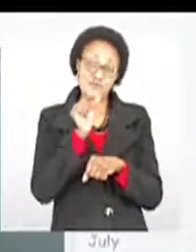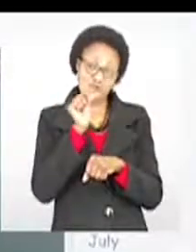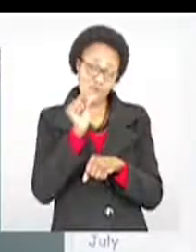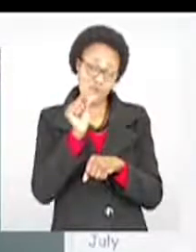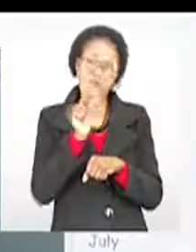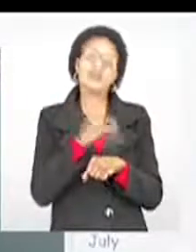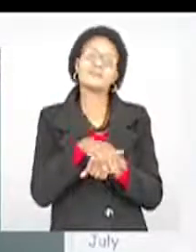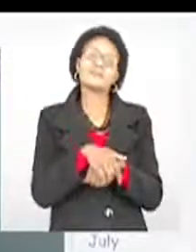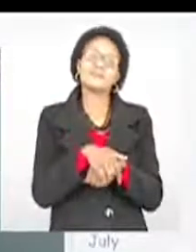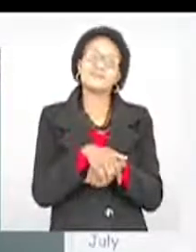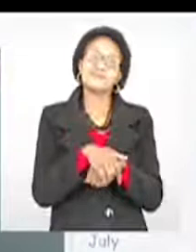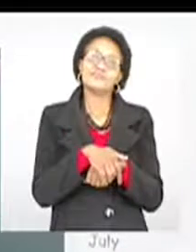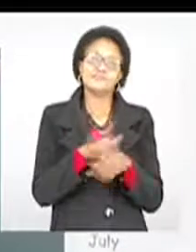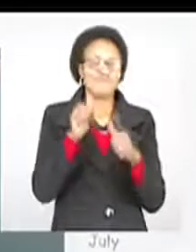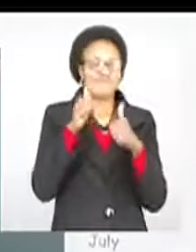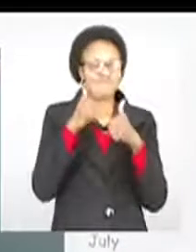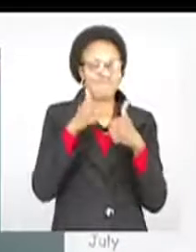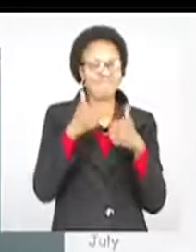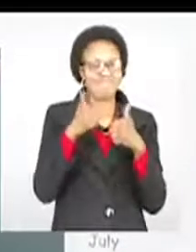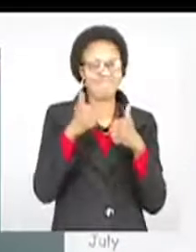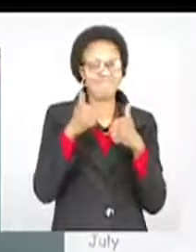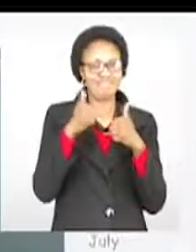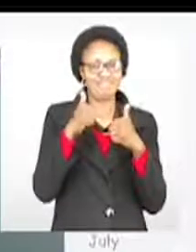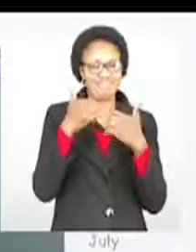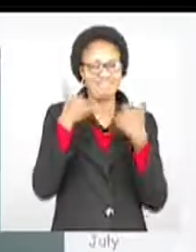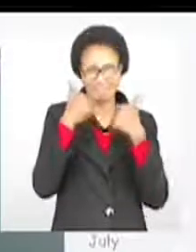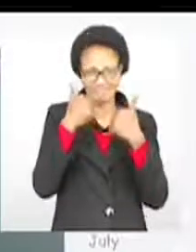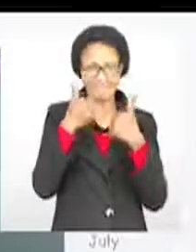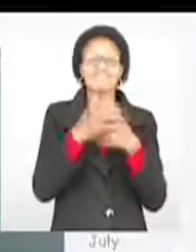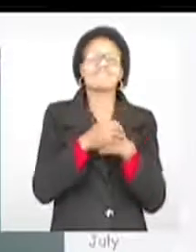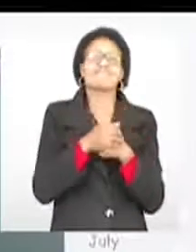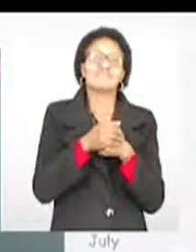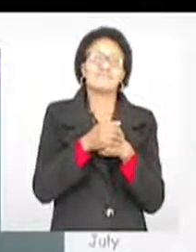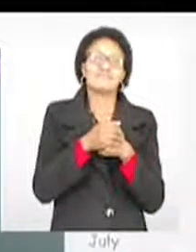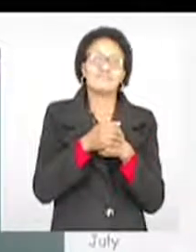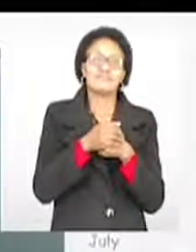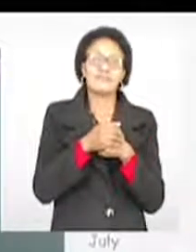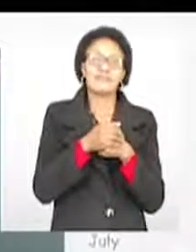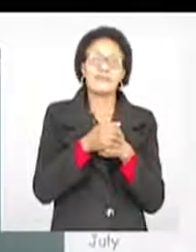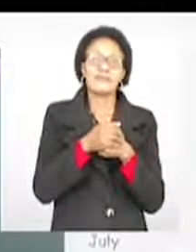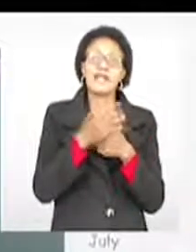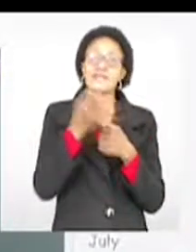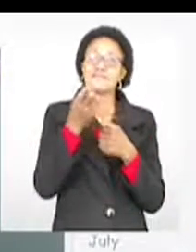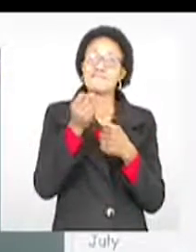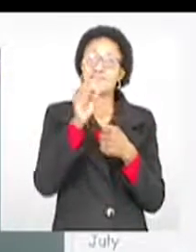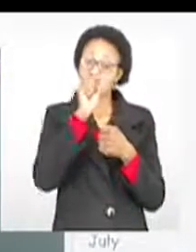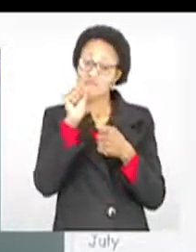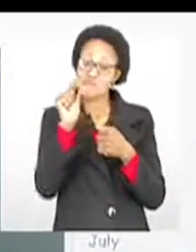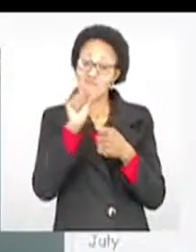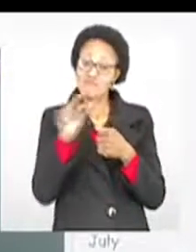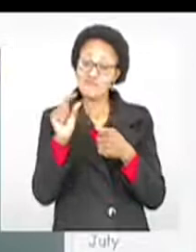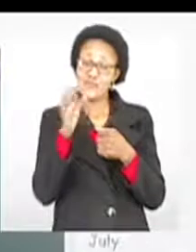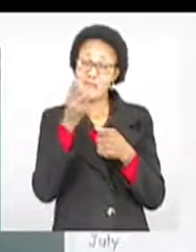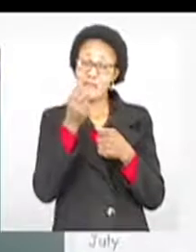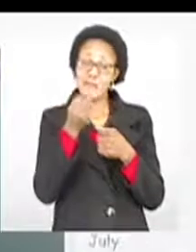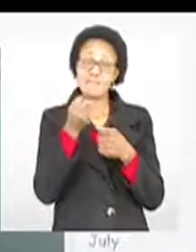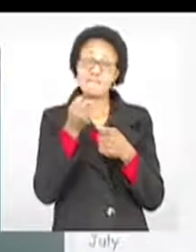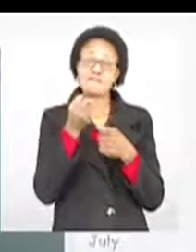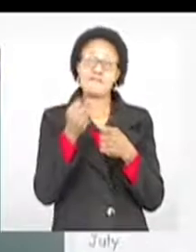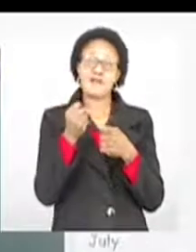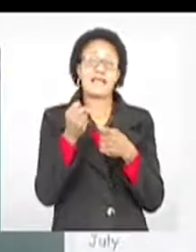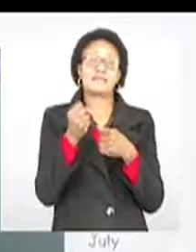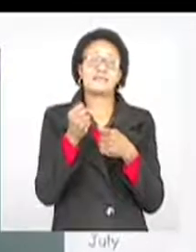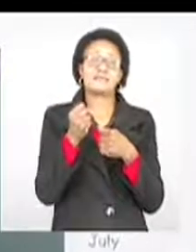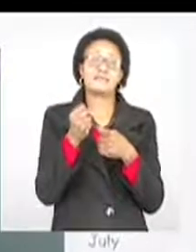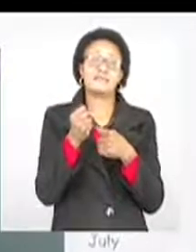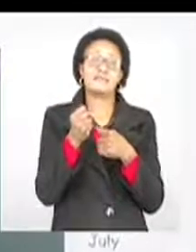cross. Wonderful. Well done. Now there are words that have the letter X in them. And the sound